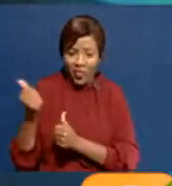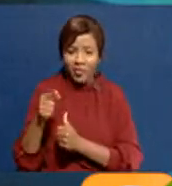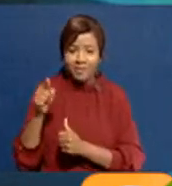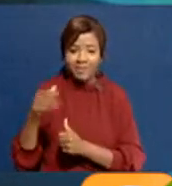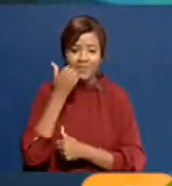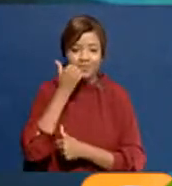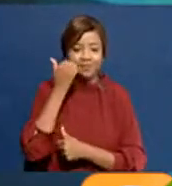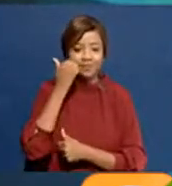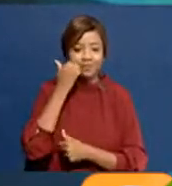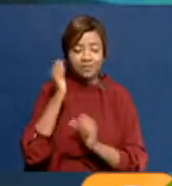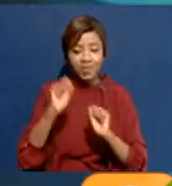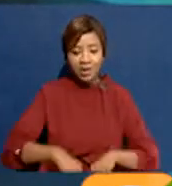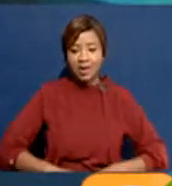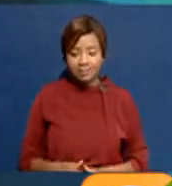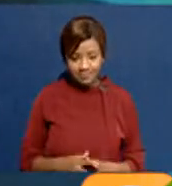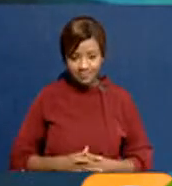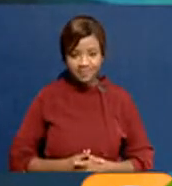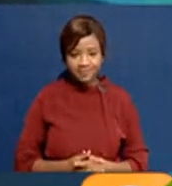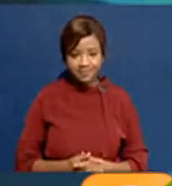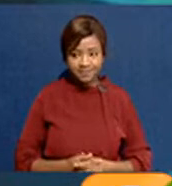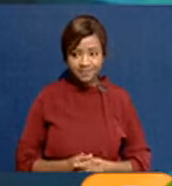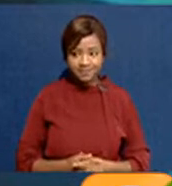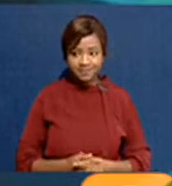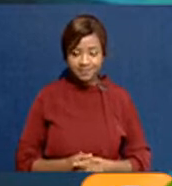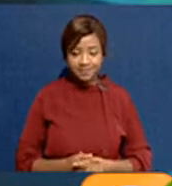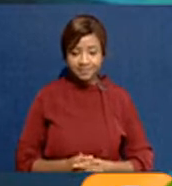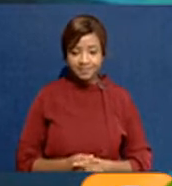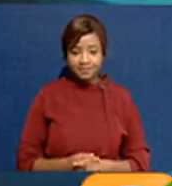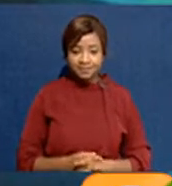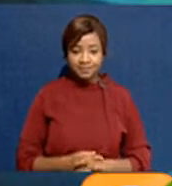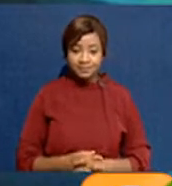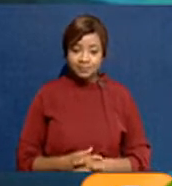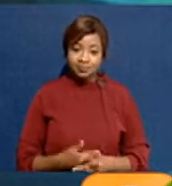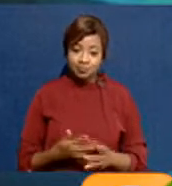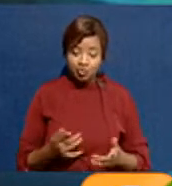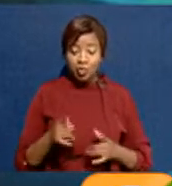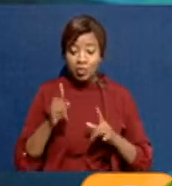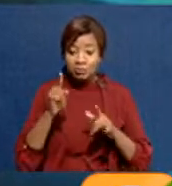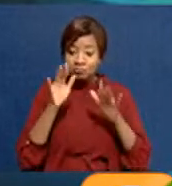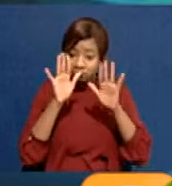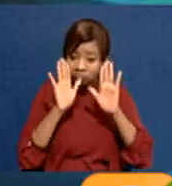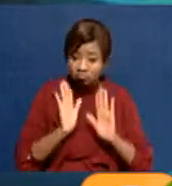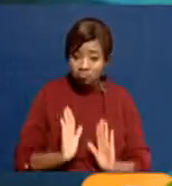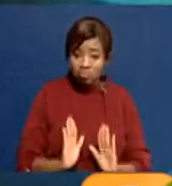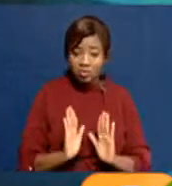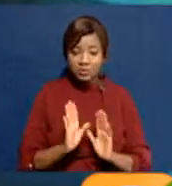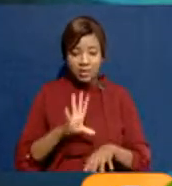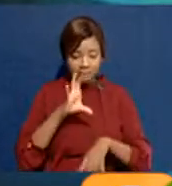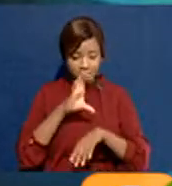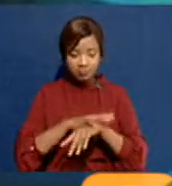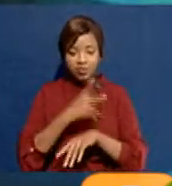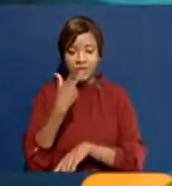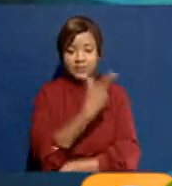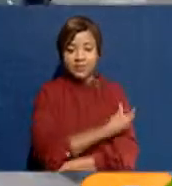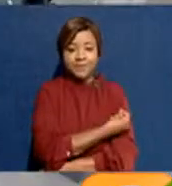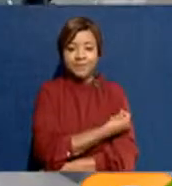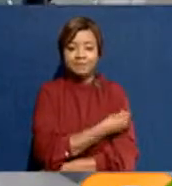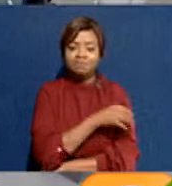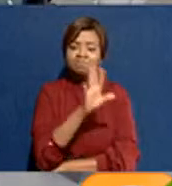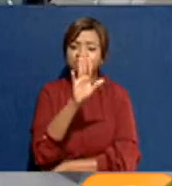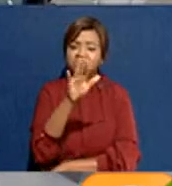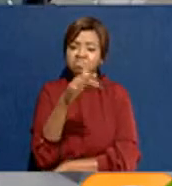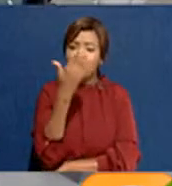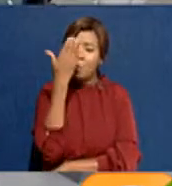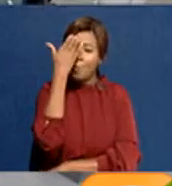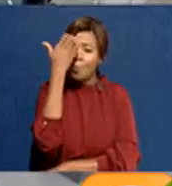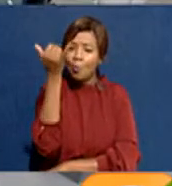or substances to fight that disease. So it is very, very important to get immunized. And why is it so important